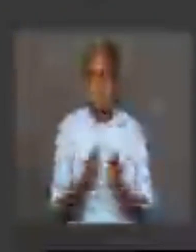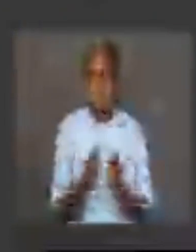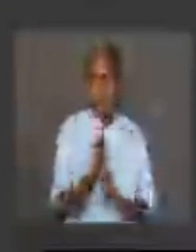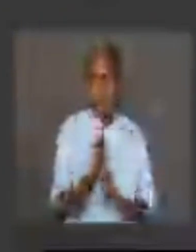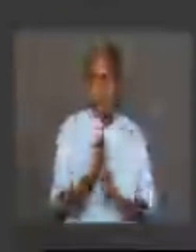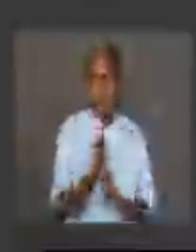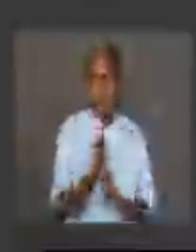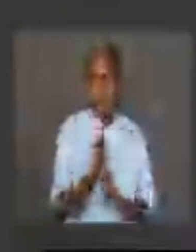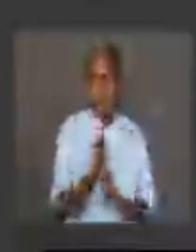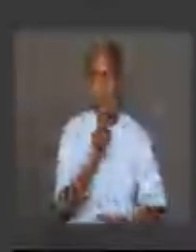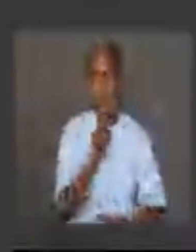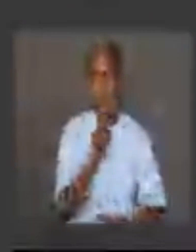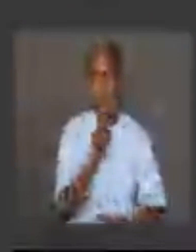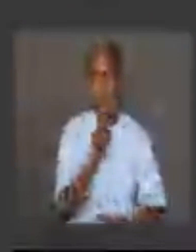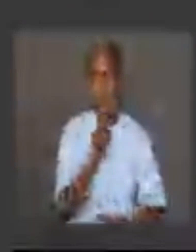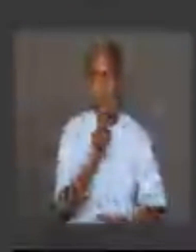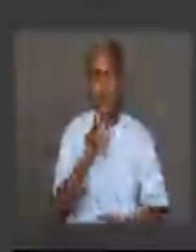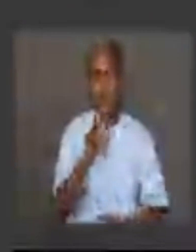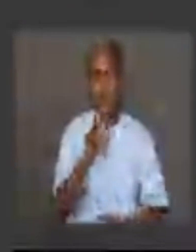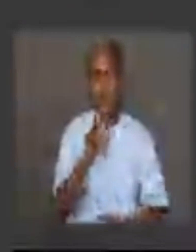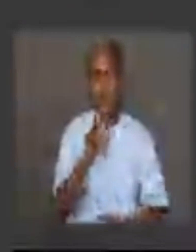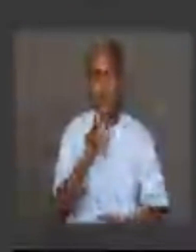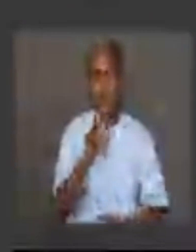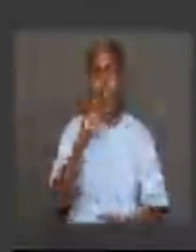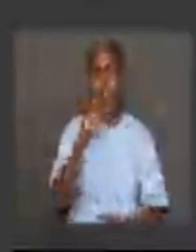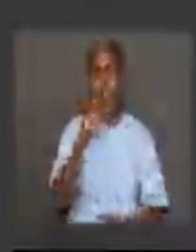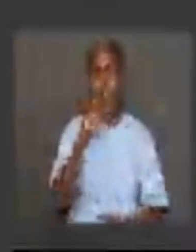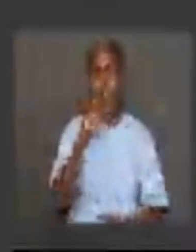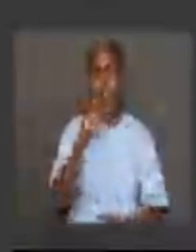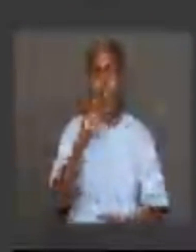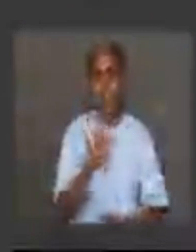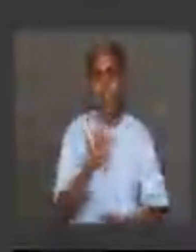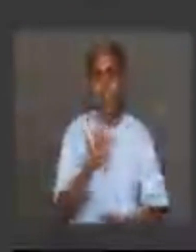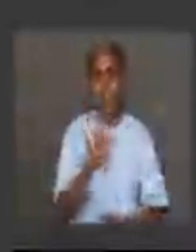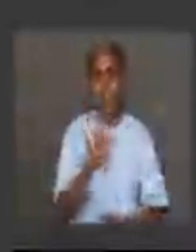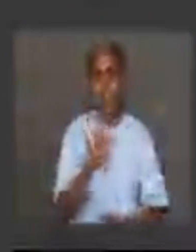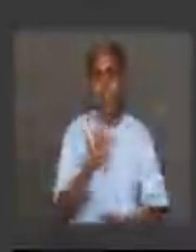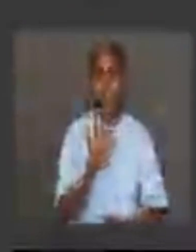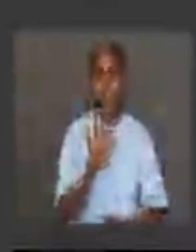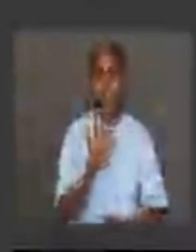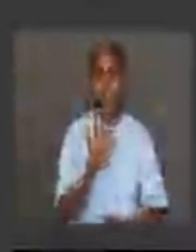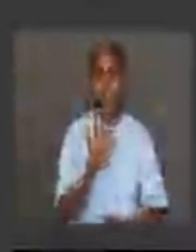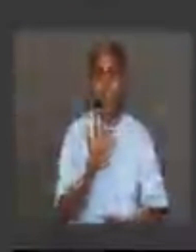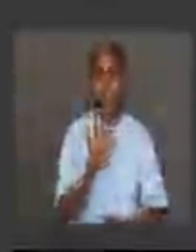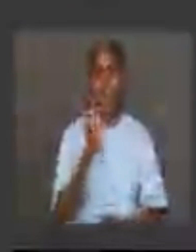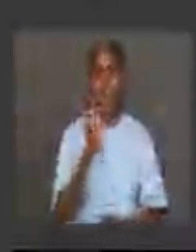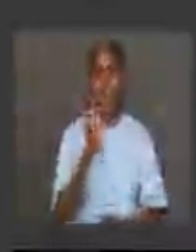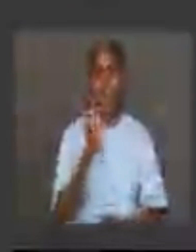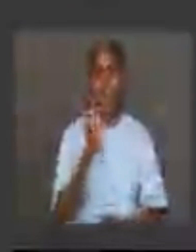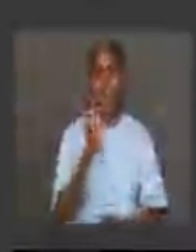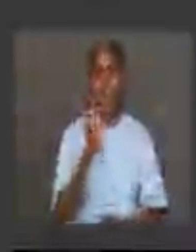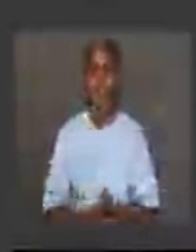1, 2, 3, 4, 5, 6.